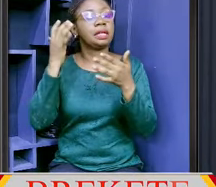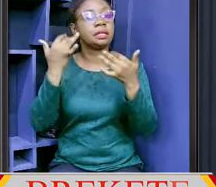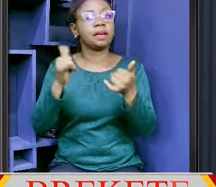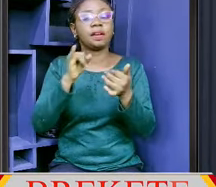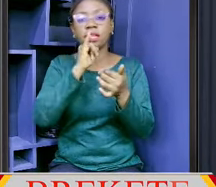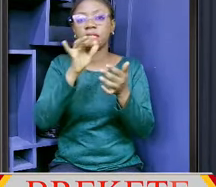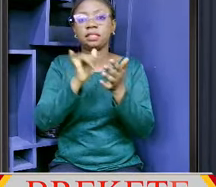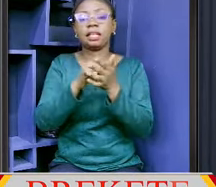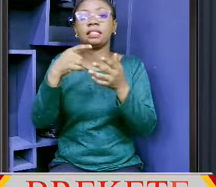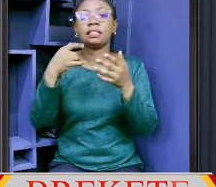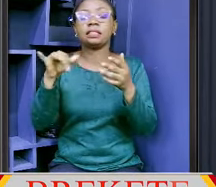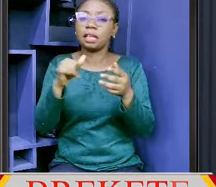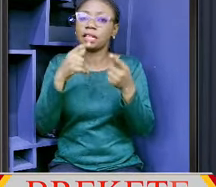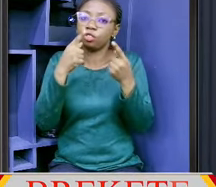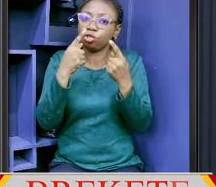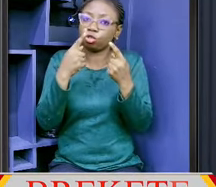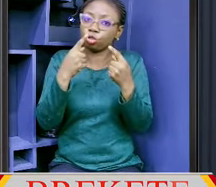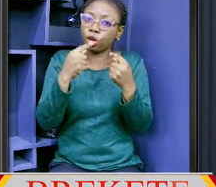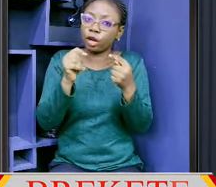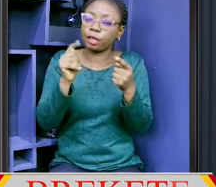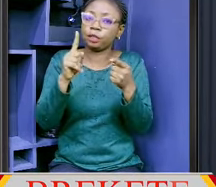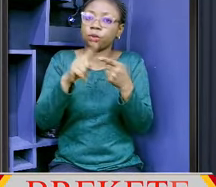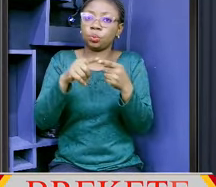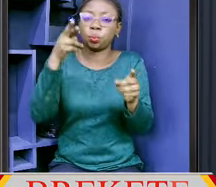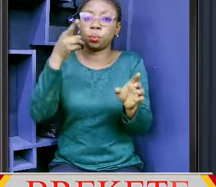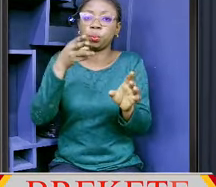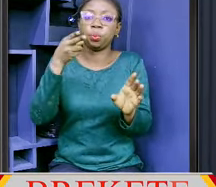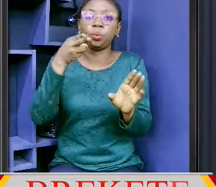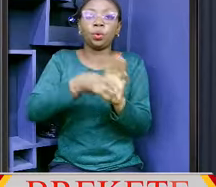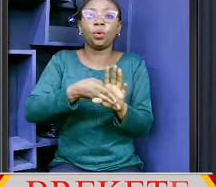to dismiss the young officer, the soldier.